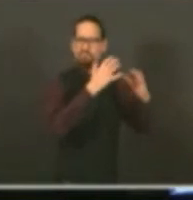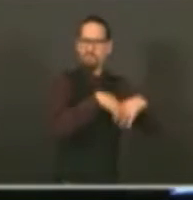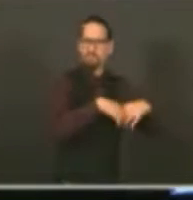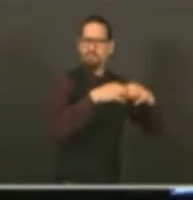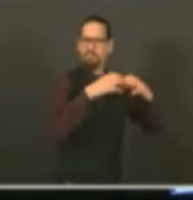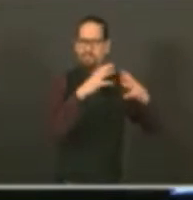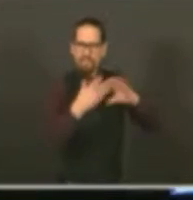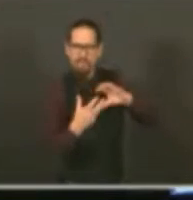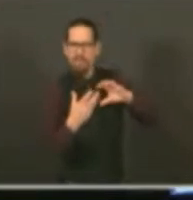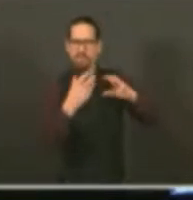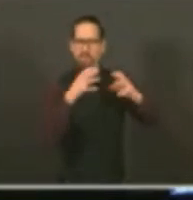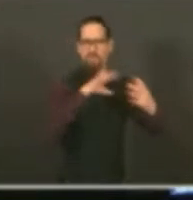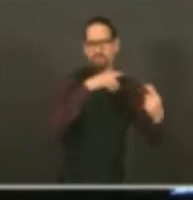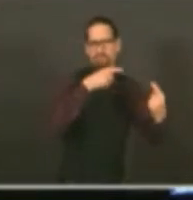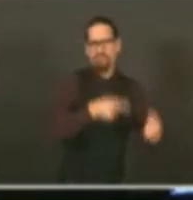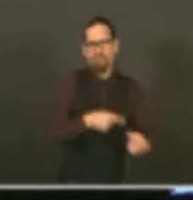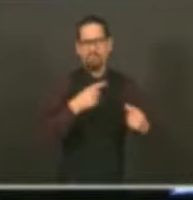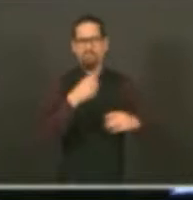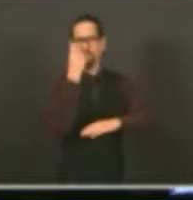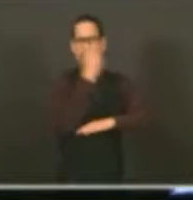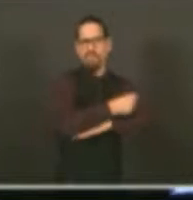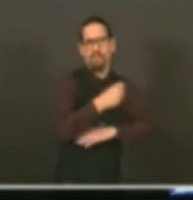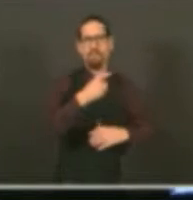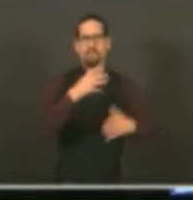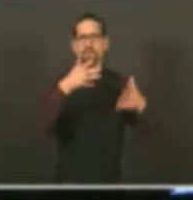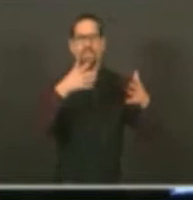left to pay for this?